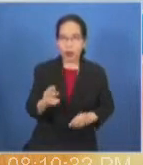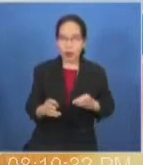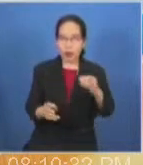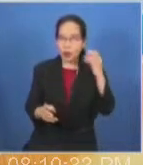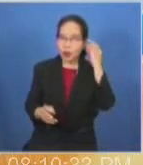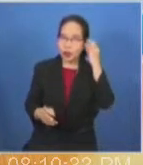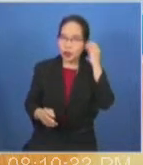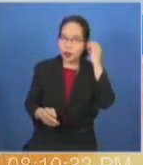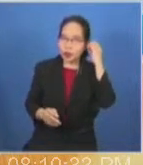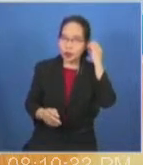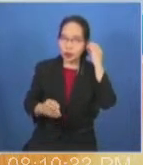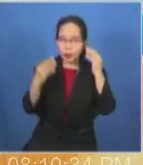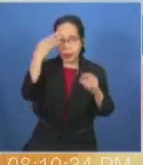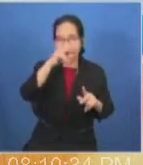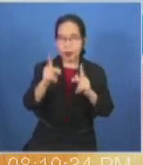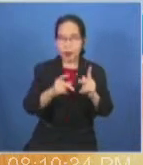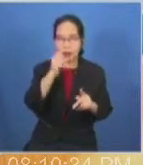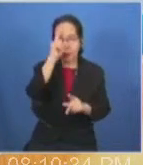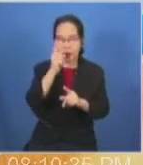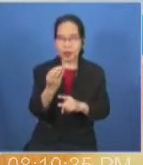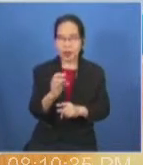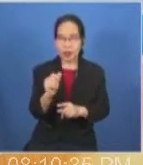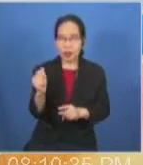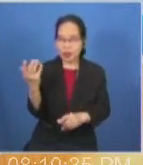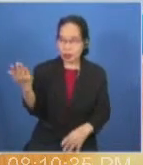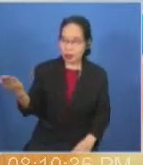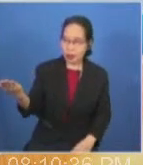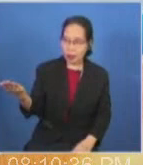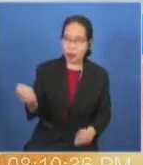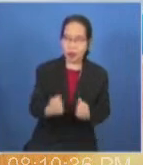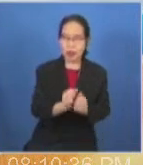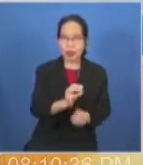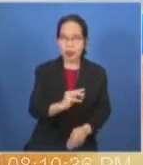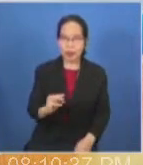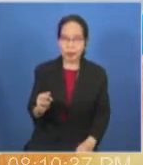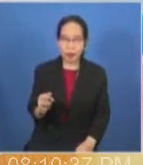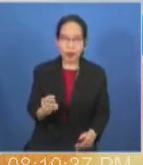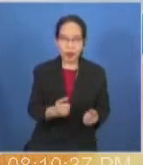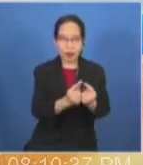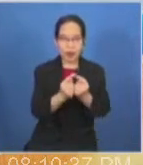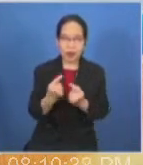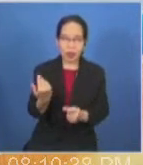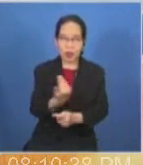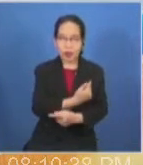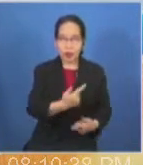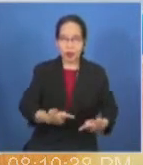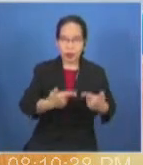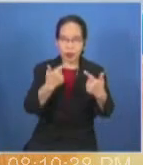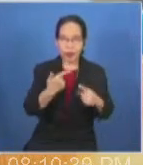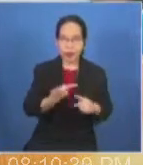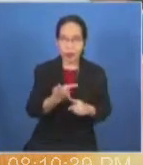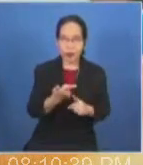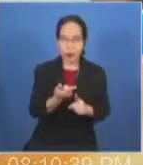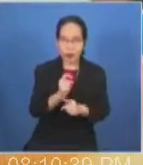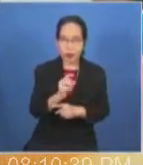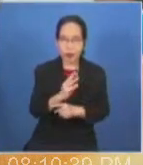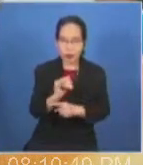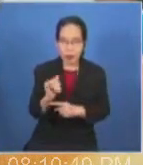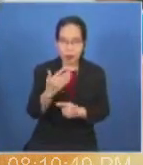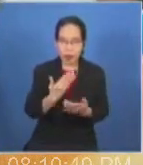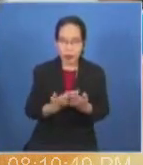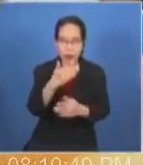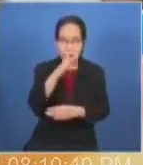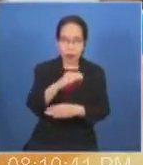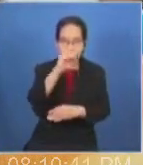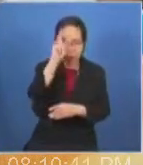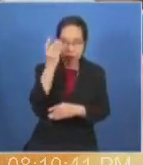men. Brother Joshua Antonio is with them, together with our brethren from the MCGI. Brother Joshua, good evening to you.